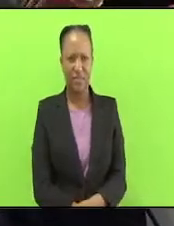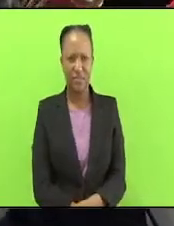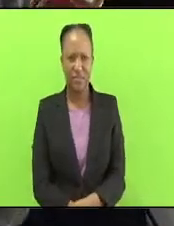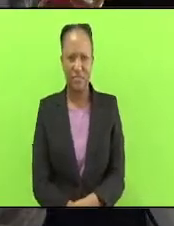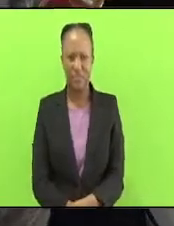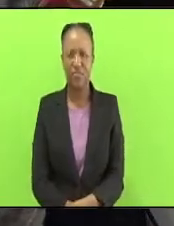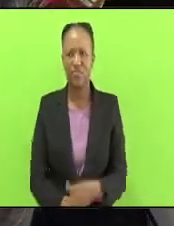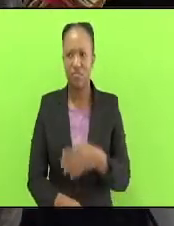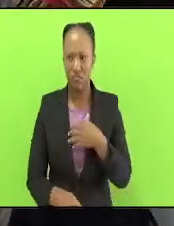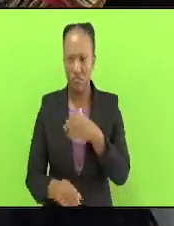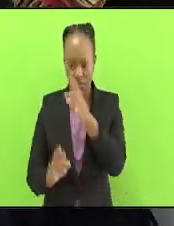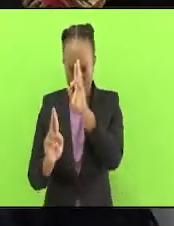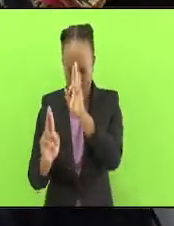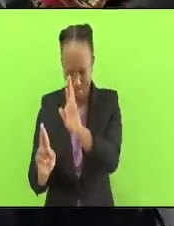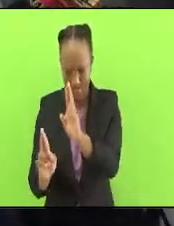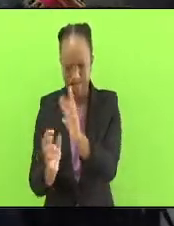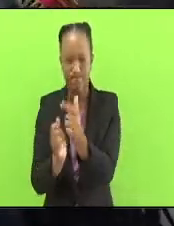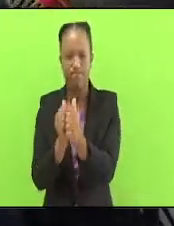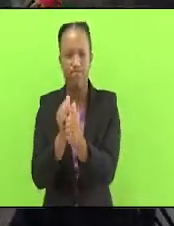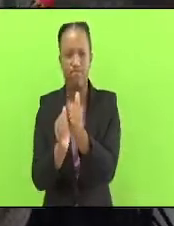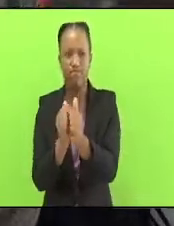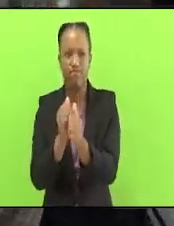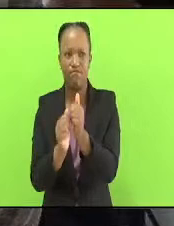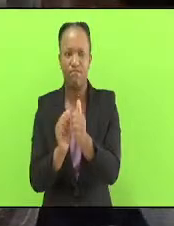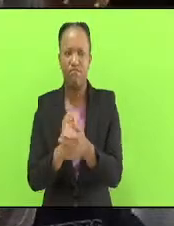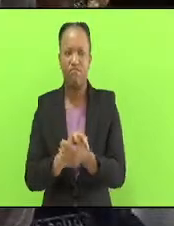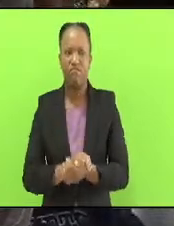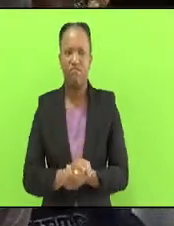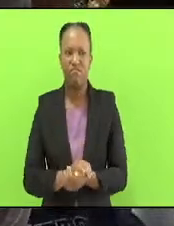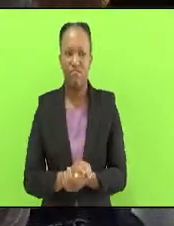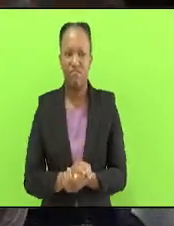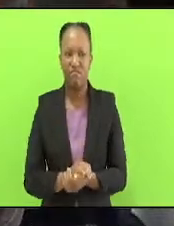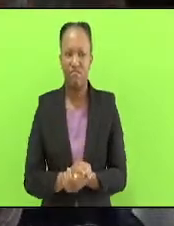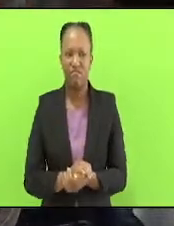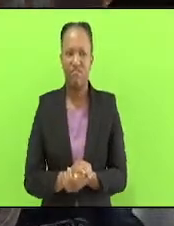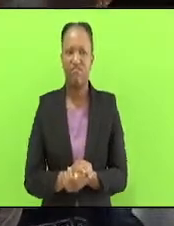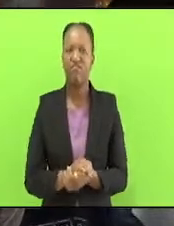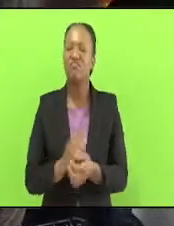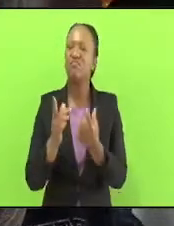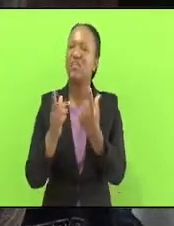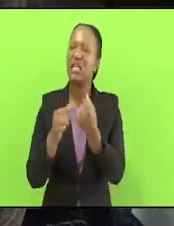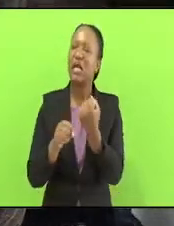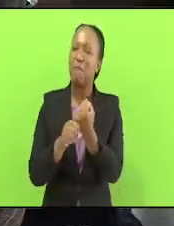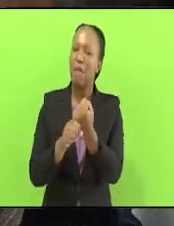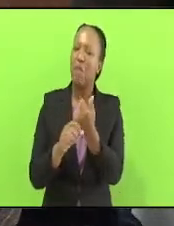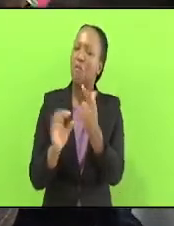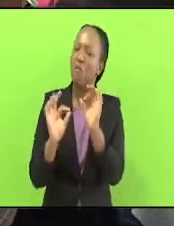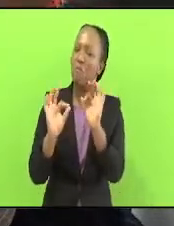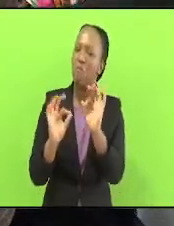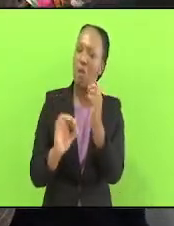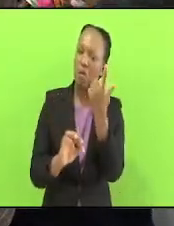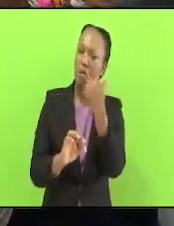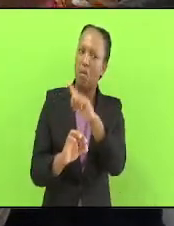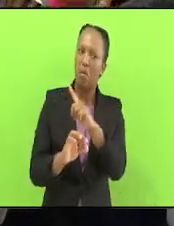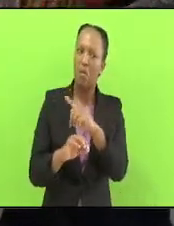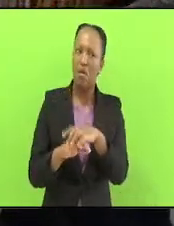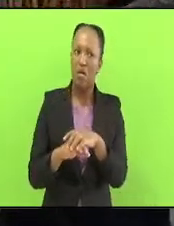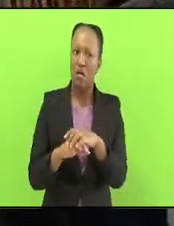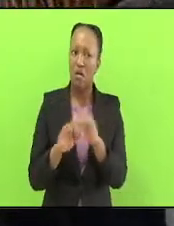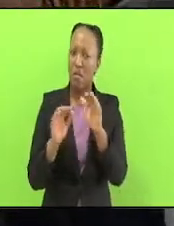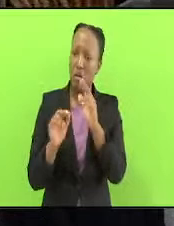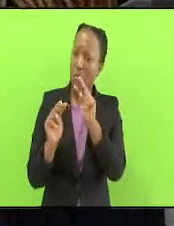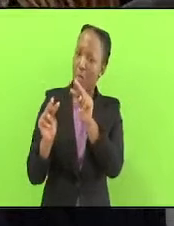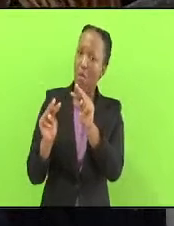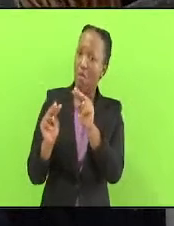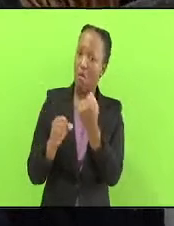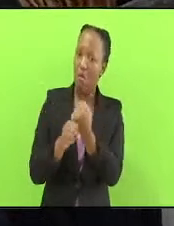the, respecta abuti wa ka. Tiro e o e the- dirang, o dirile tiro e nngwe e tona thata go fetisa batho ba ke ba bone ba pagame mo